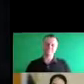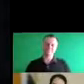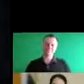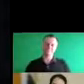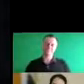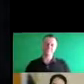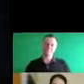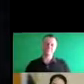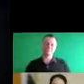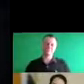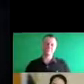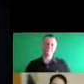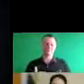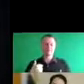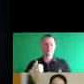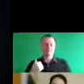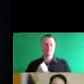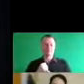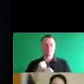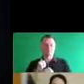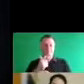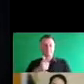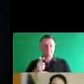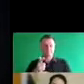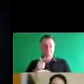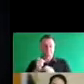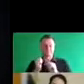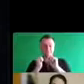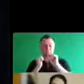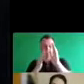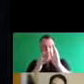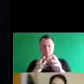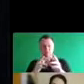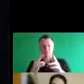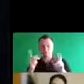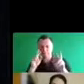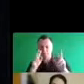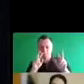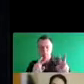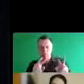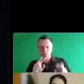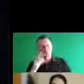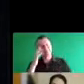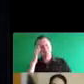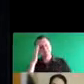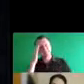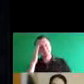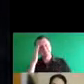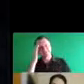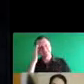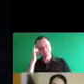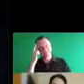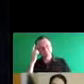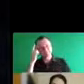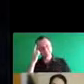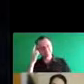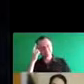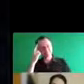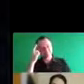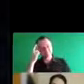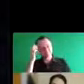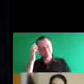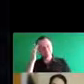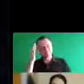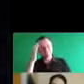I hope that the film allows people to really kind of think about it and question. I know that I've